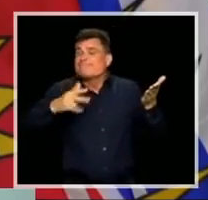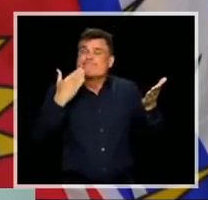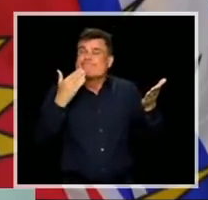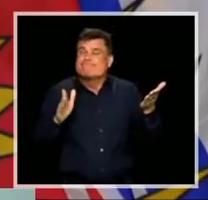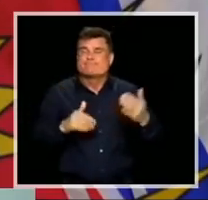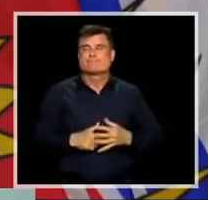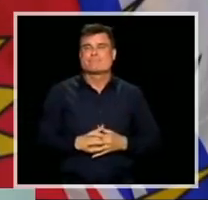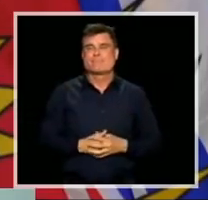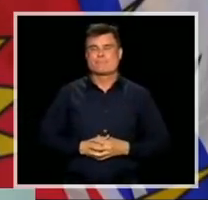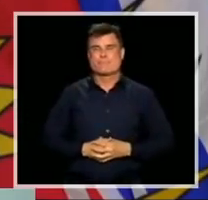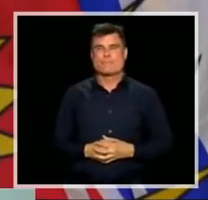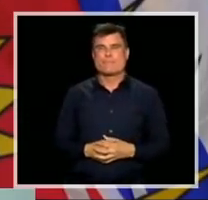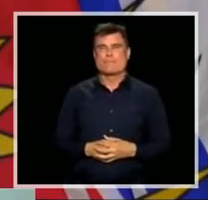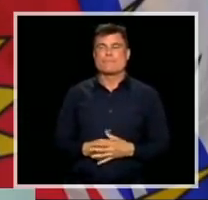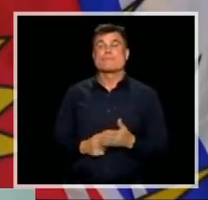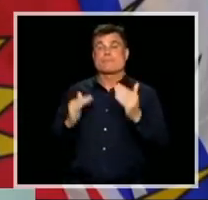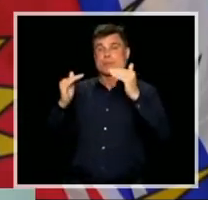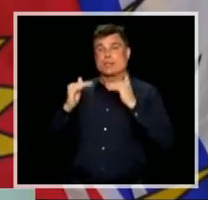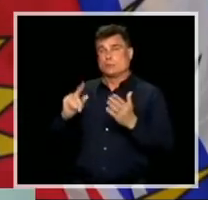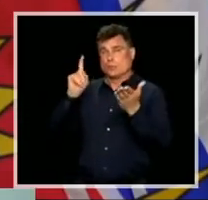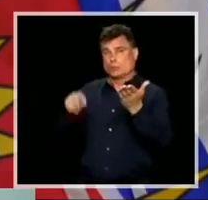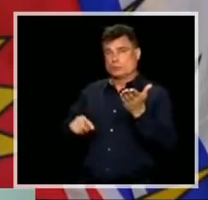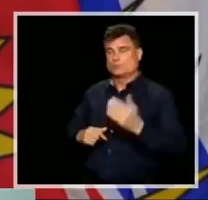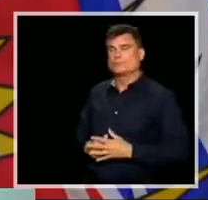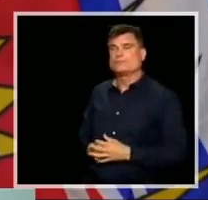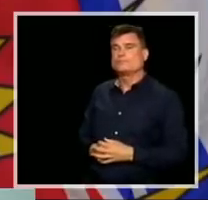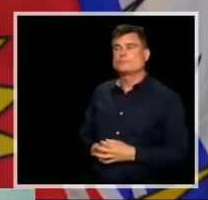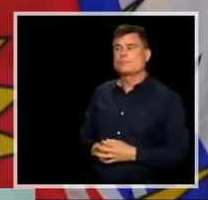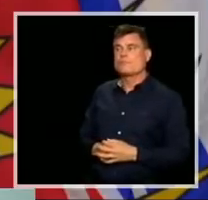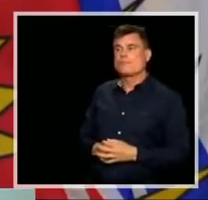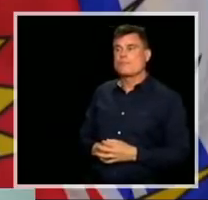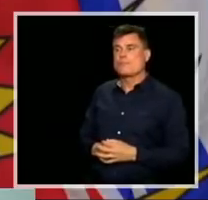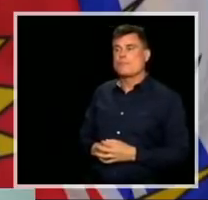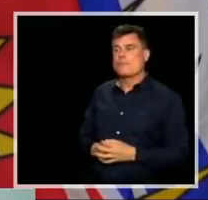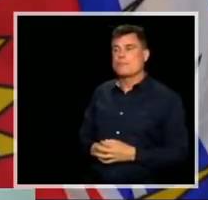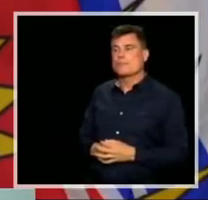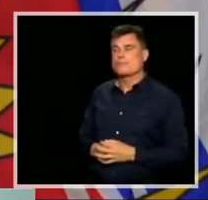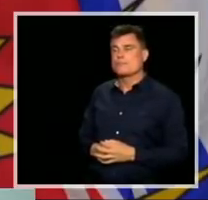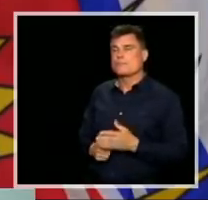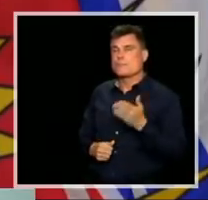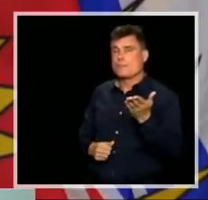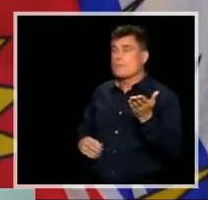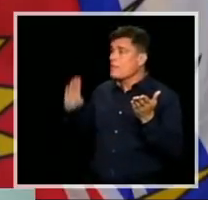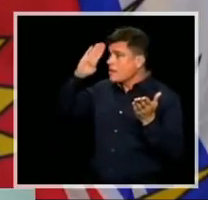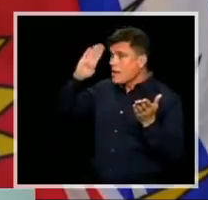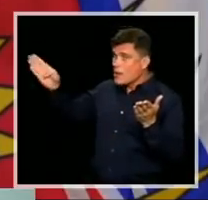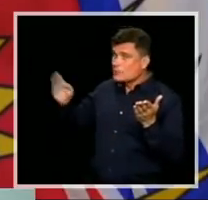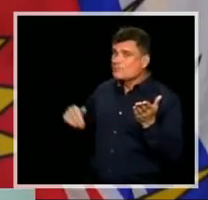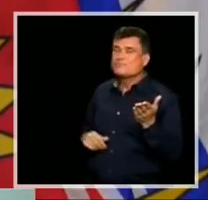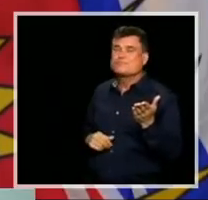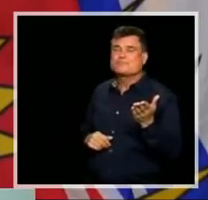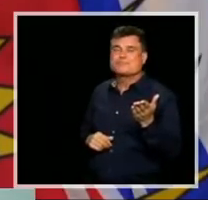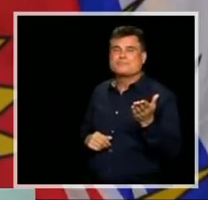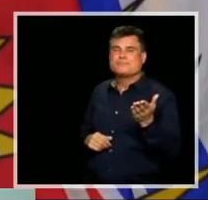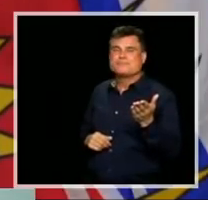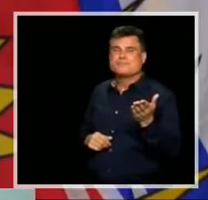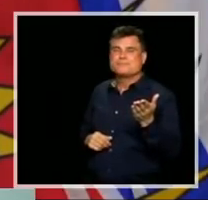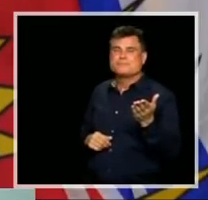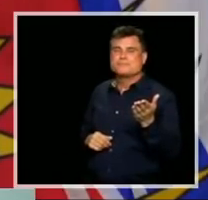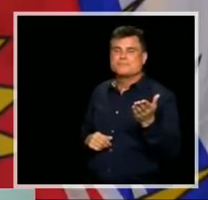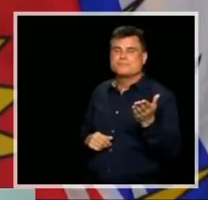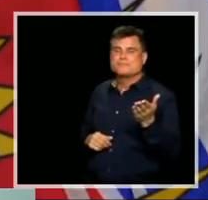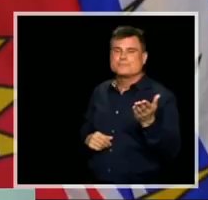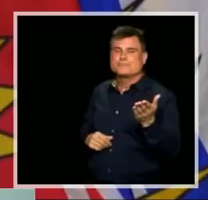with WorkSafe BC and TransLink to make sure that there's a rational plan that supports people being able to